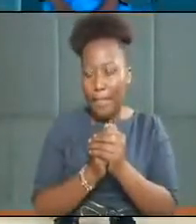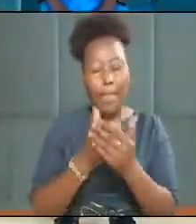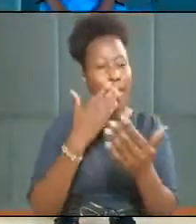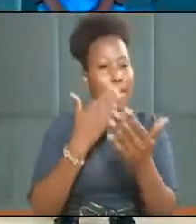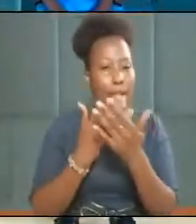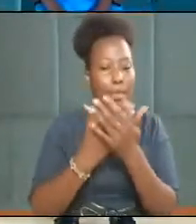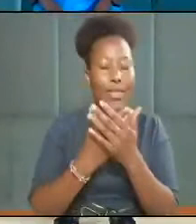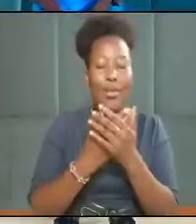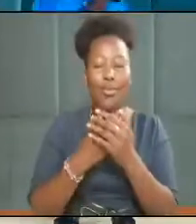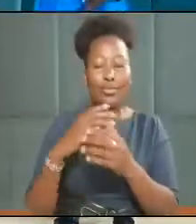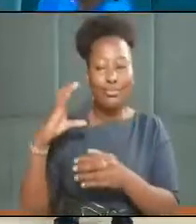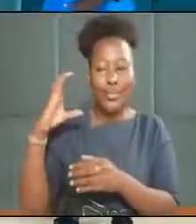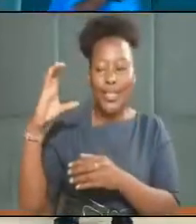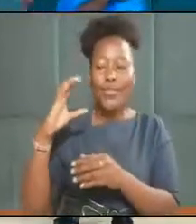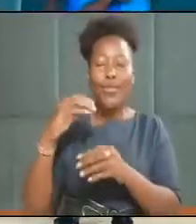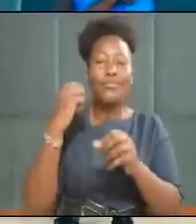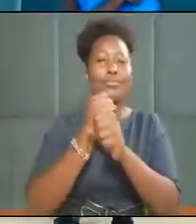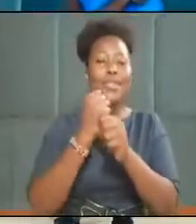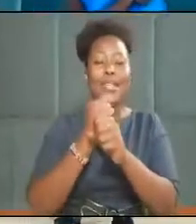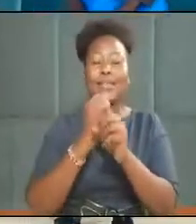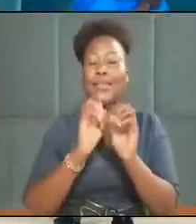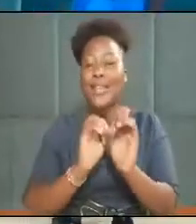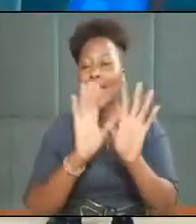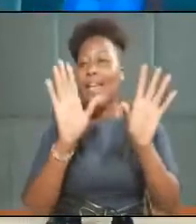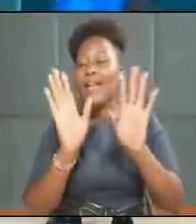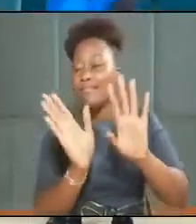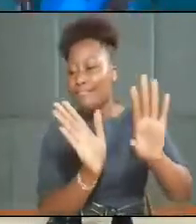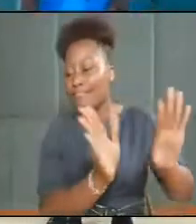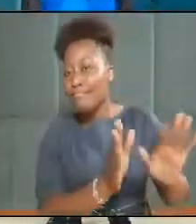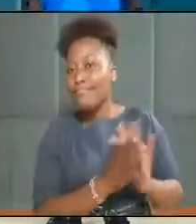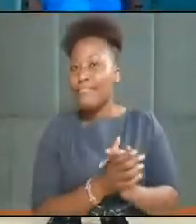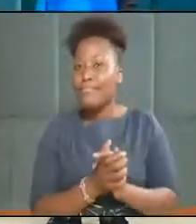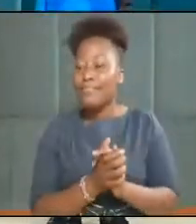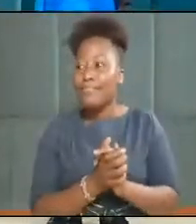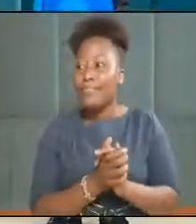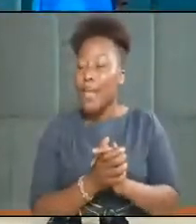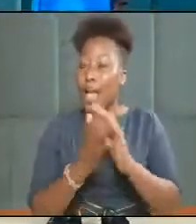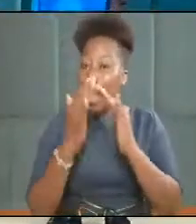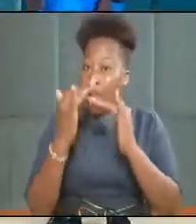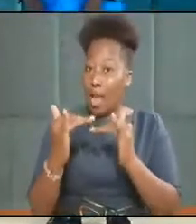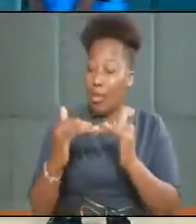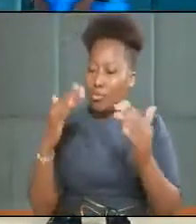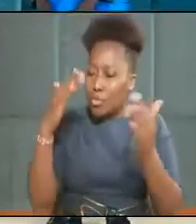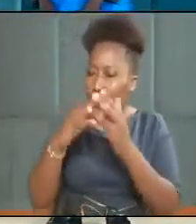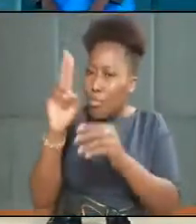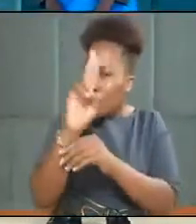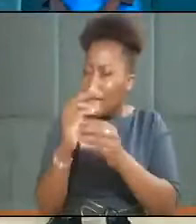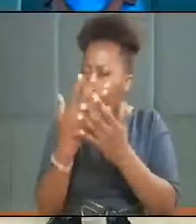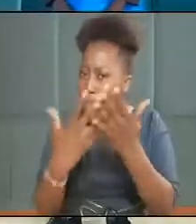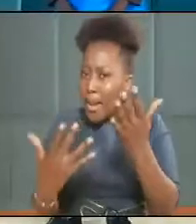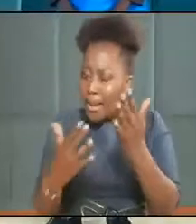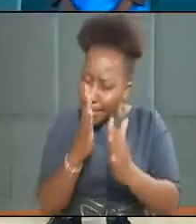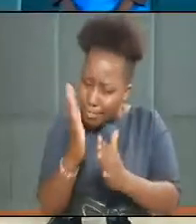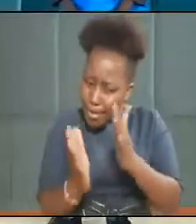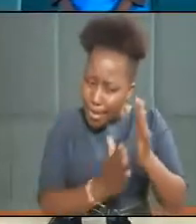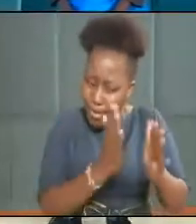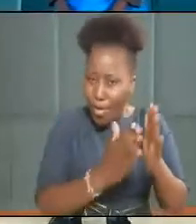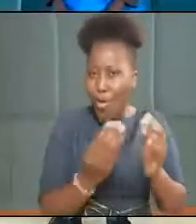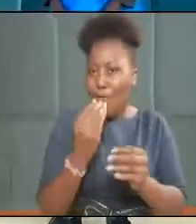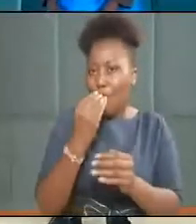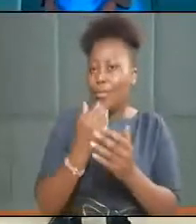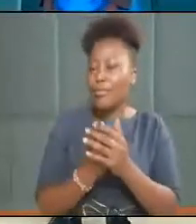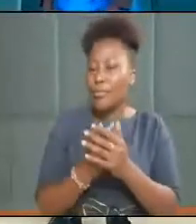Thank you, Mr. Chair, for making that clear. Quite profound. I will stop using blood in the preparation of